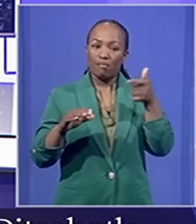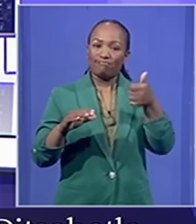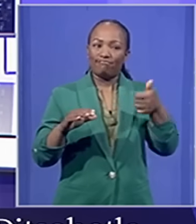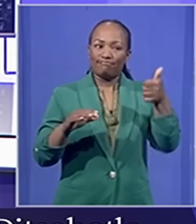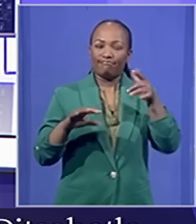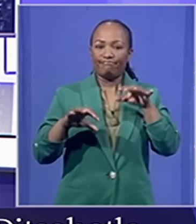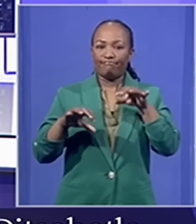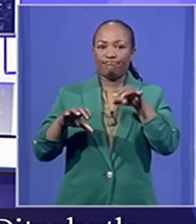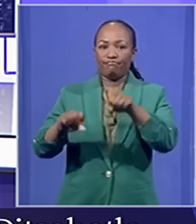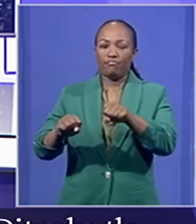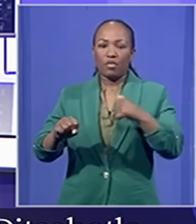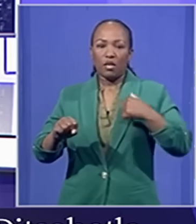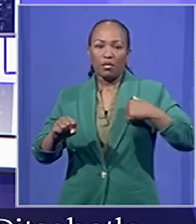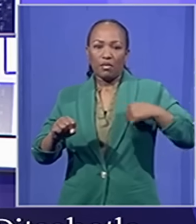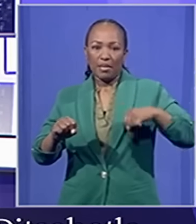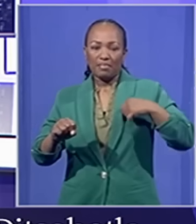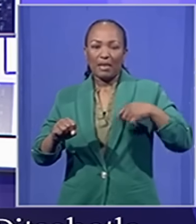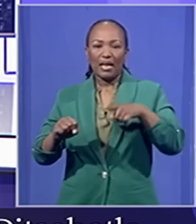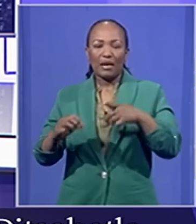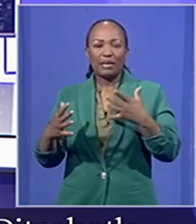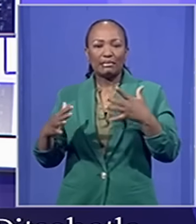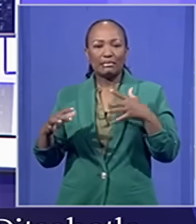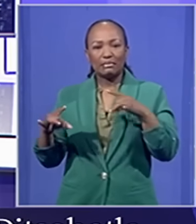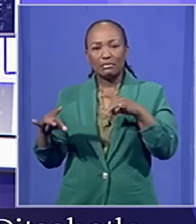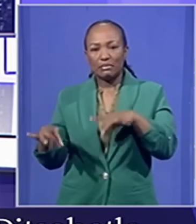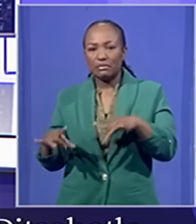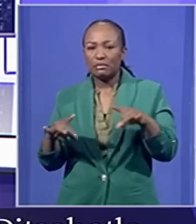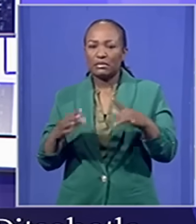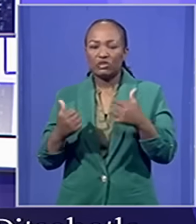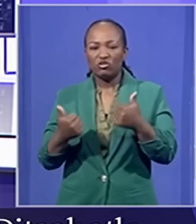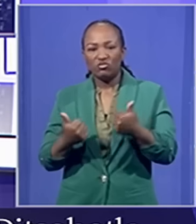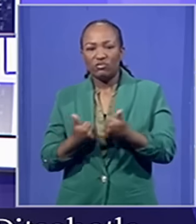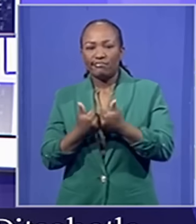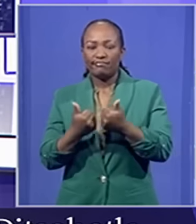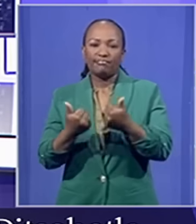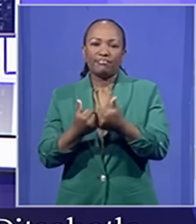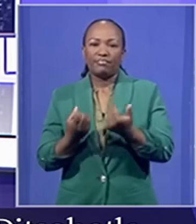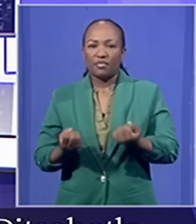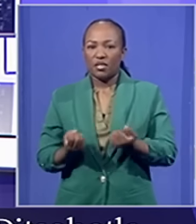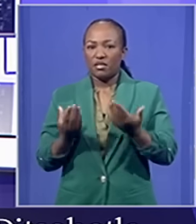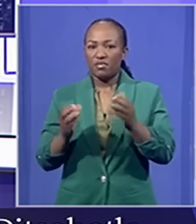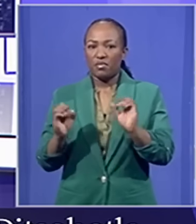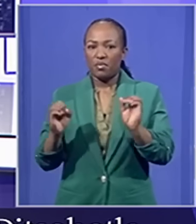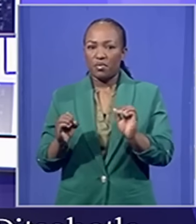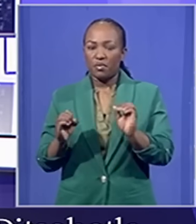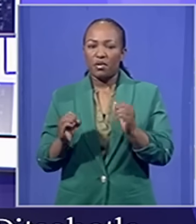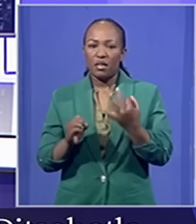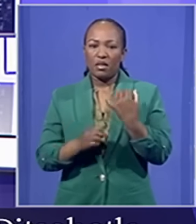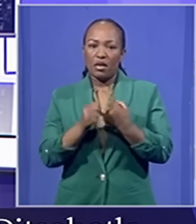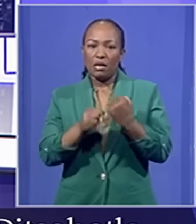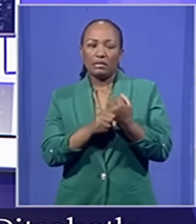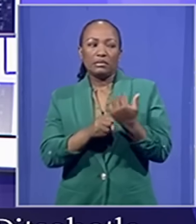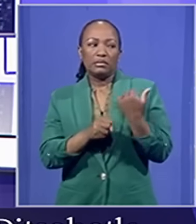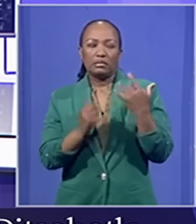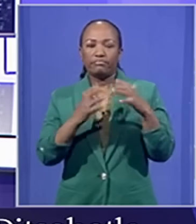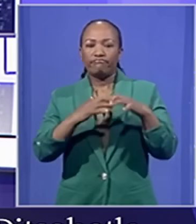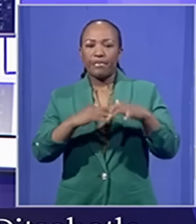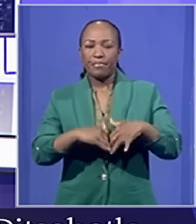Ke dingwaga mmasepala o kgaratlha go tlamela ka ditirelo mme o ne wa phatlhaladiwa dingwaga di le 3 tse di fetileng.